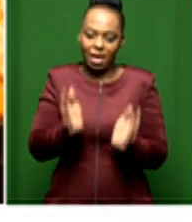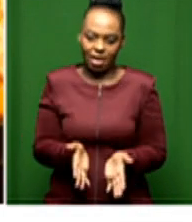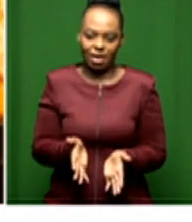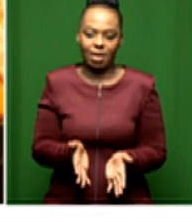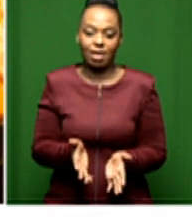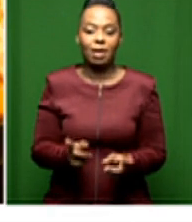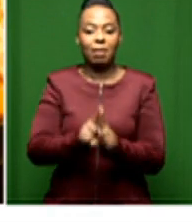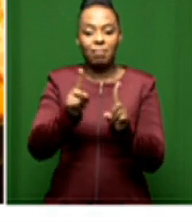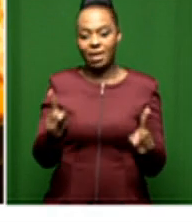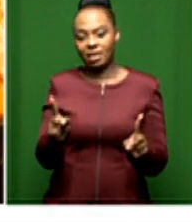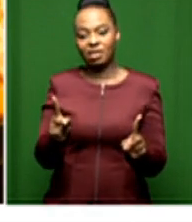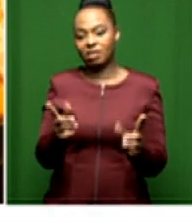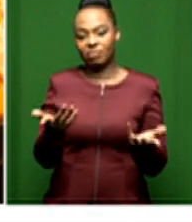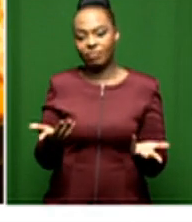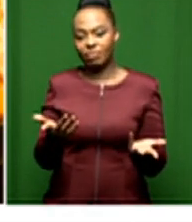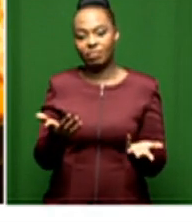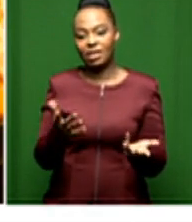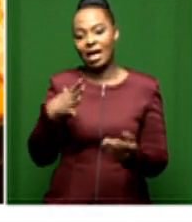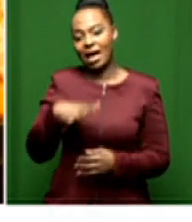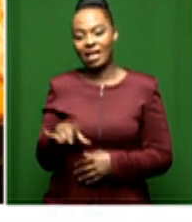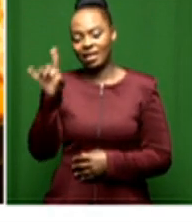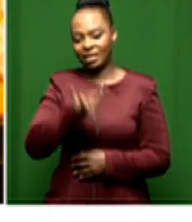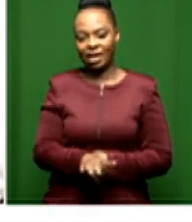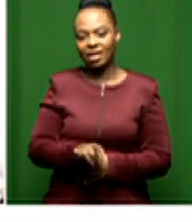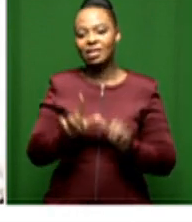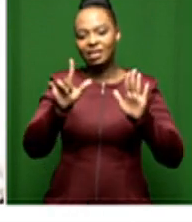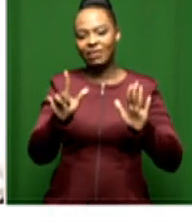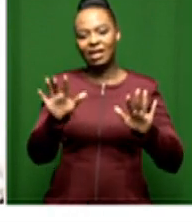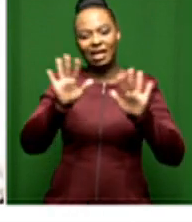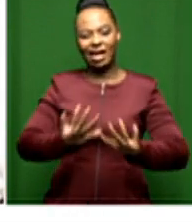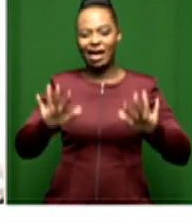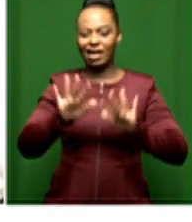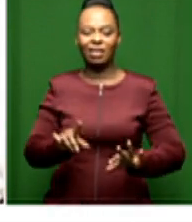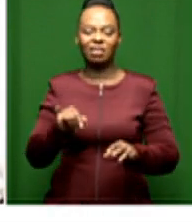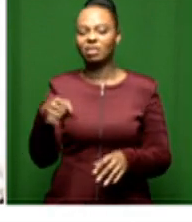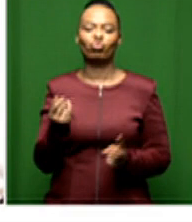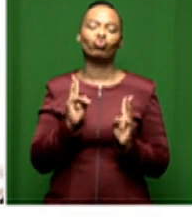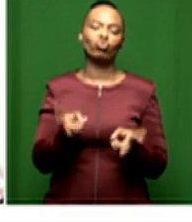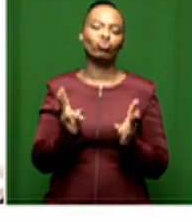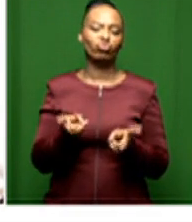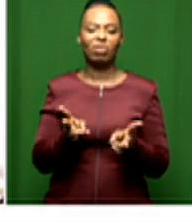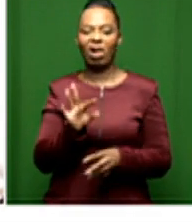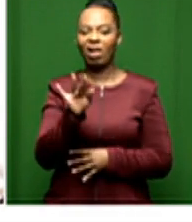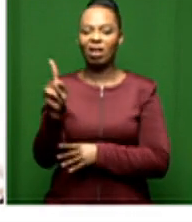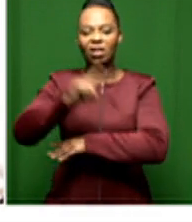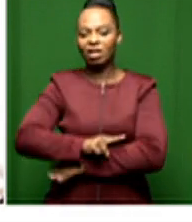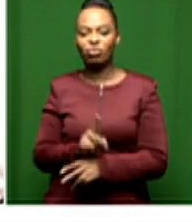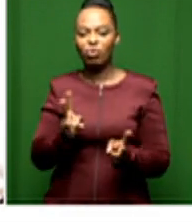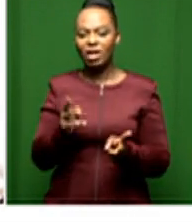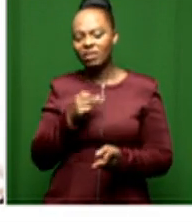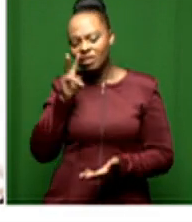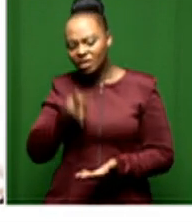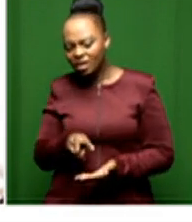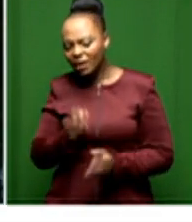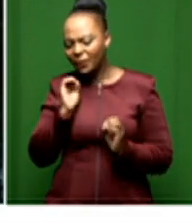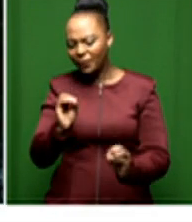Okay. But on other days, 7 colors is just a normal thing to me. Like, if I'm looking at my plates, if I don't